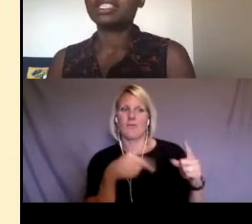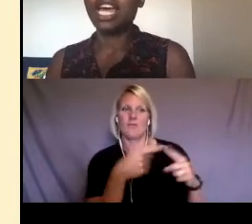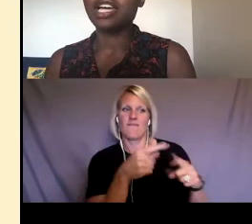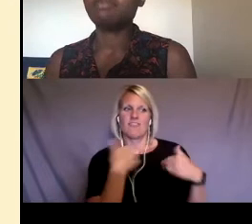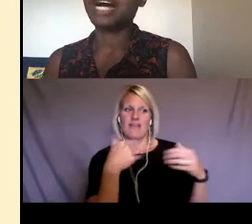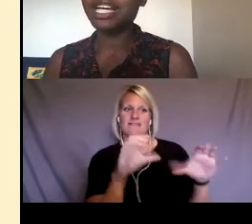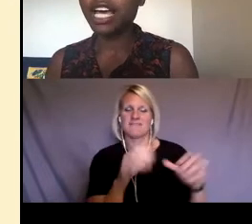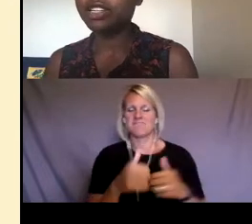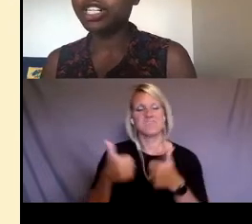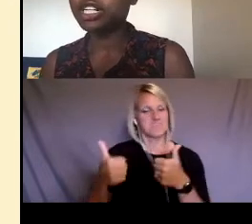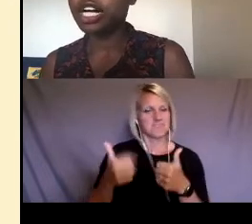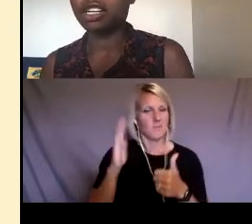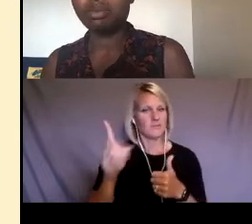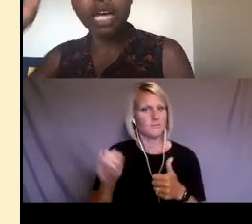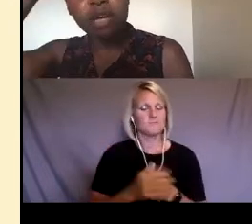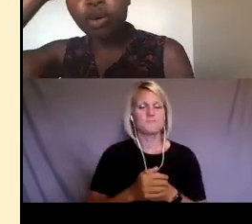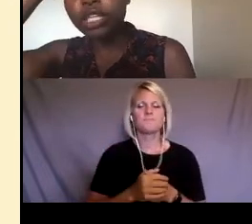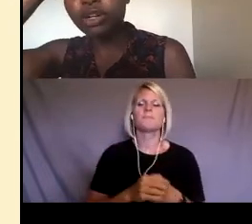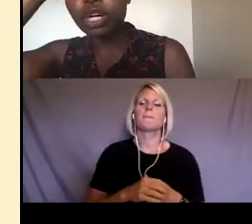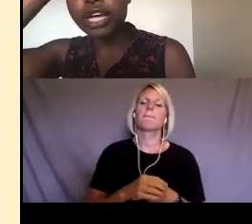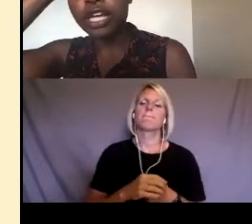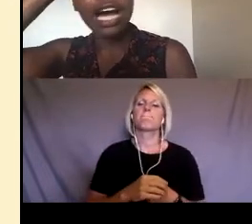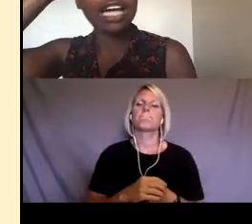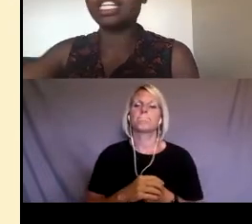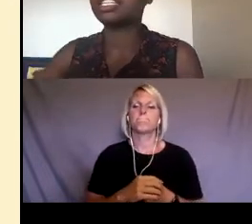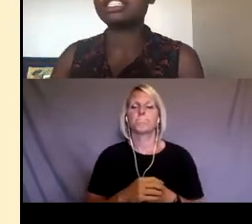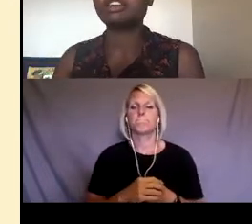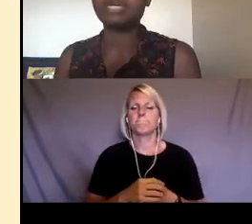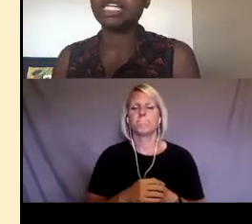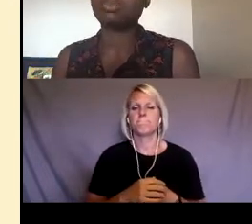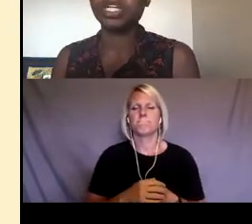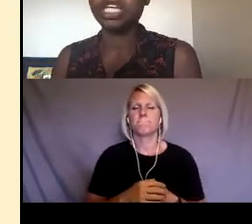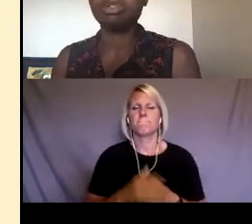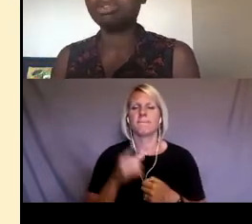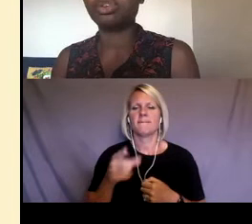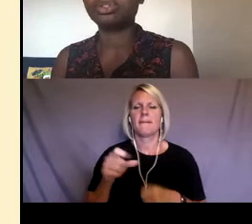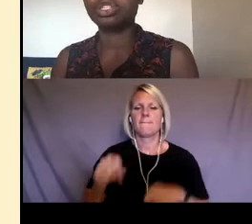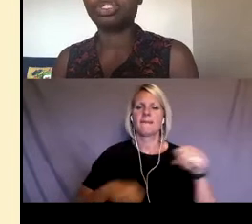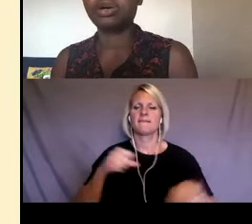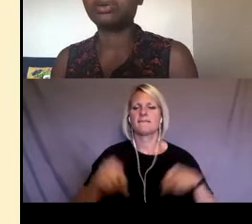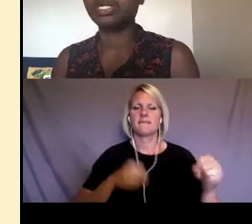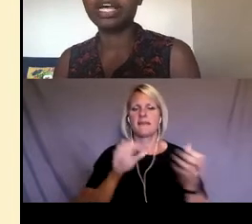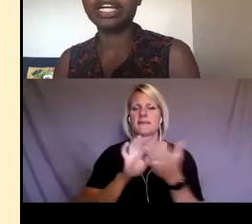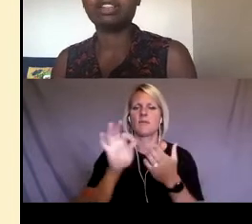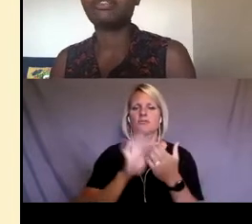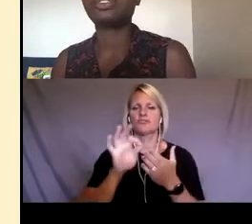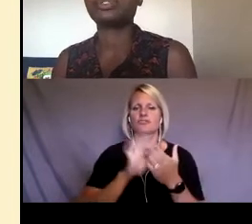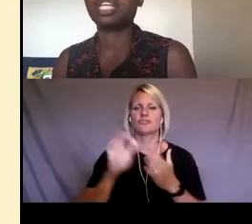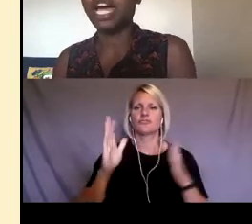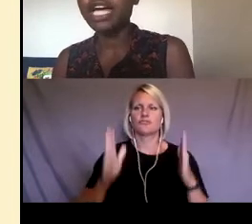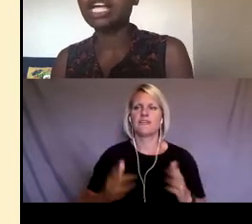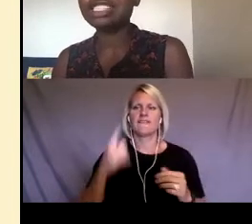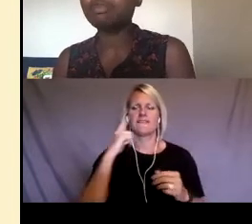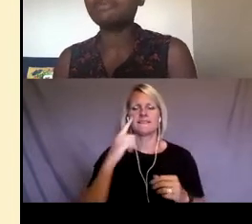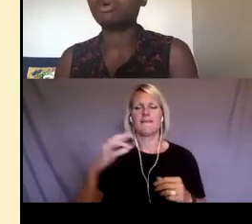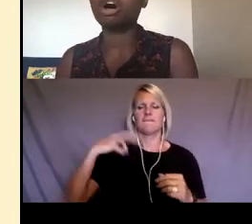This is a bike counter in Portland, Oregon. I think these can be really useful to show elected officials that,